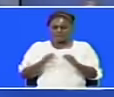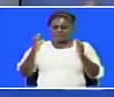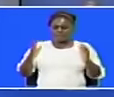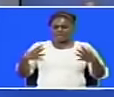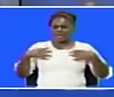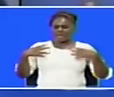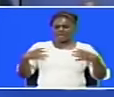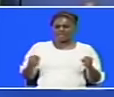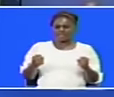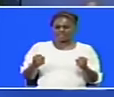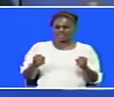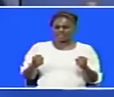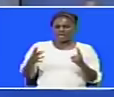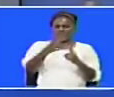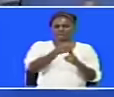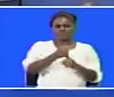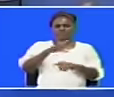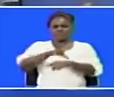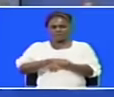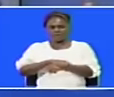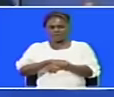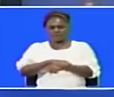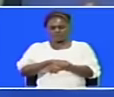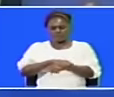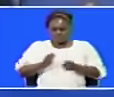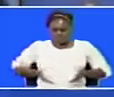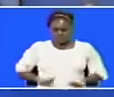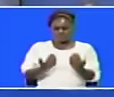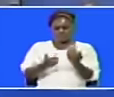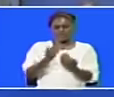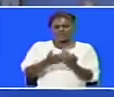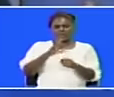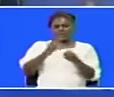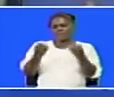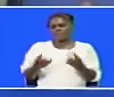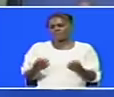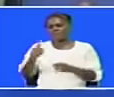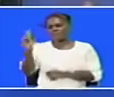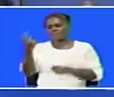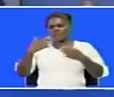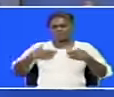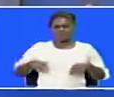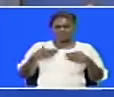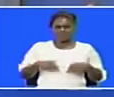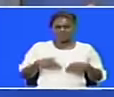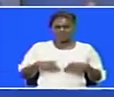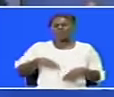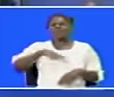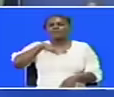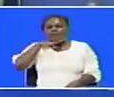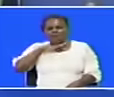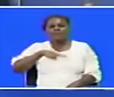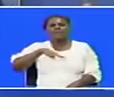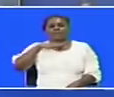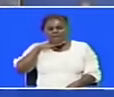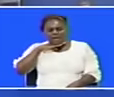in health and maternal and infant mortality, too many Kenyans are still dying from